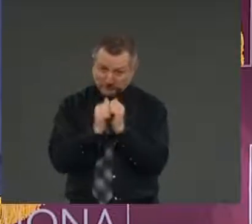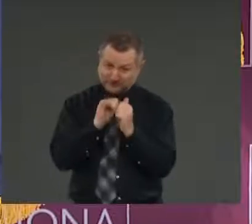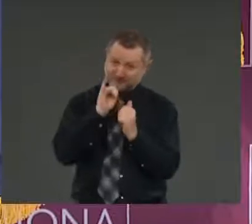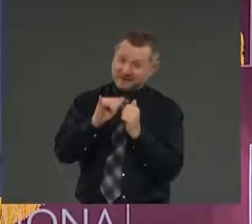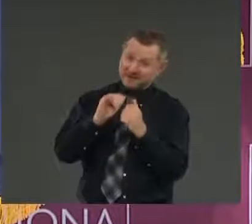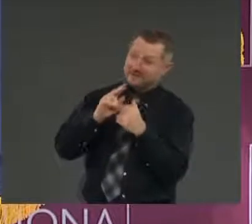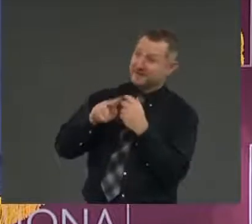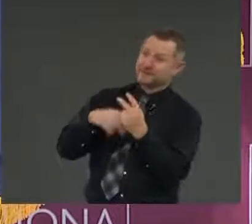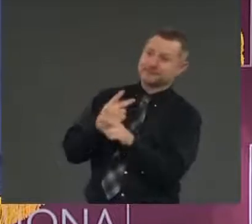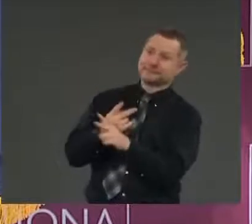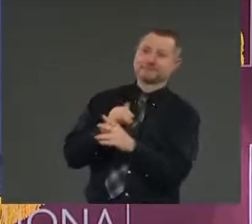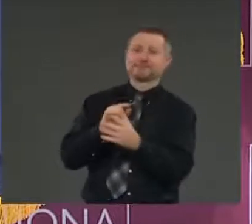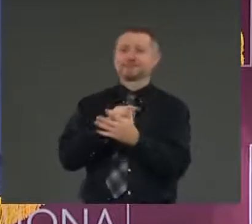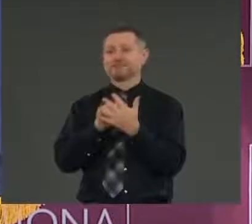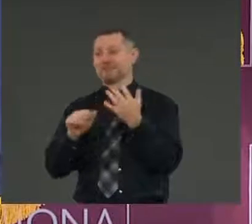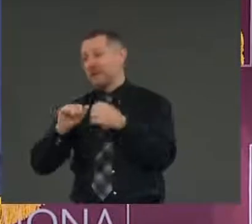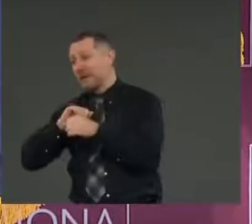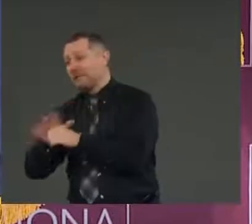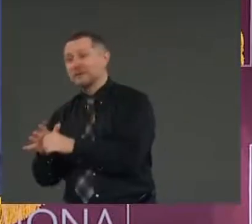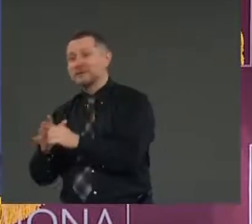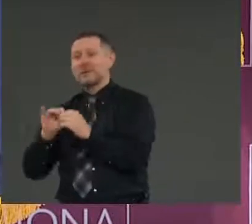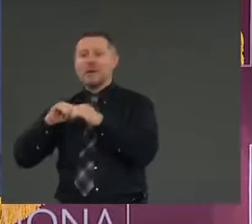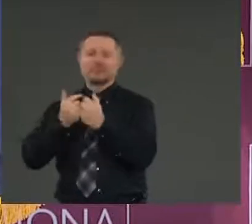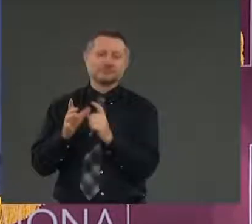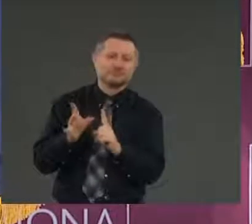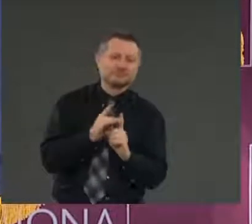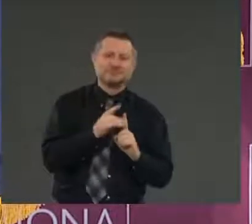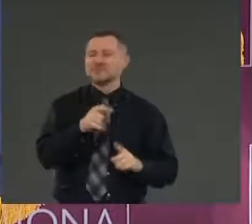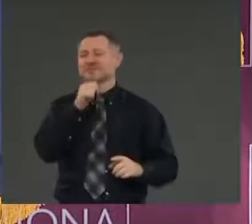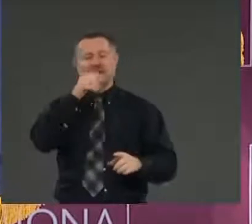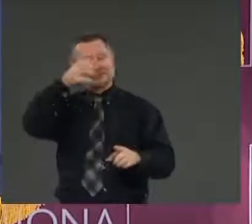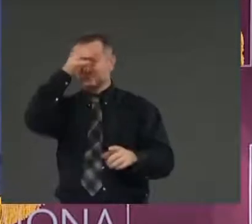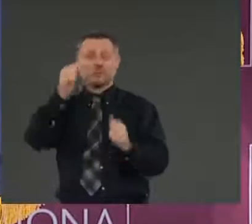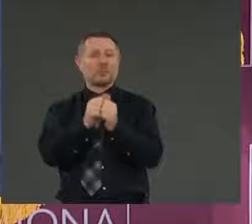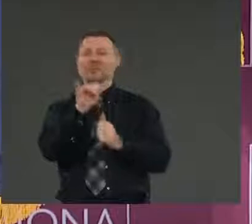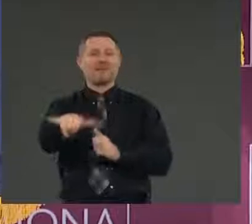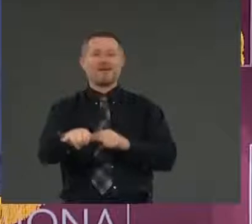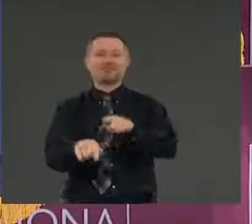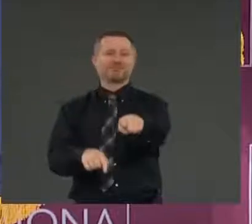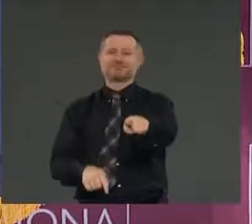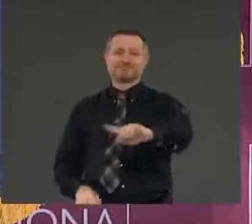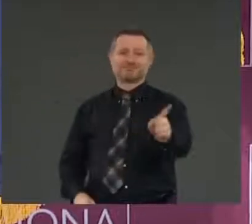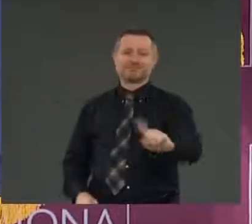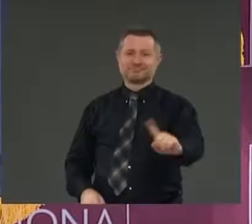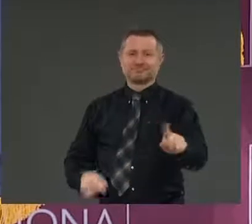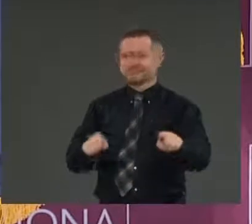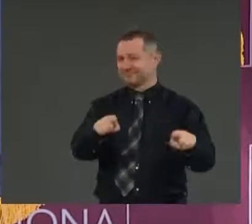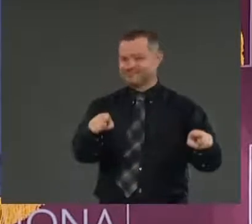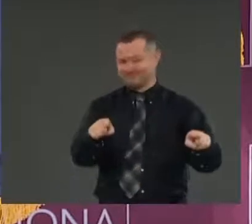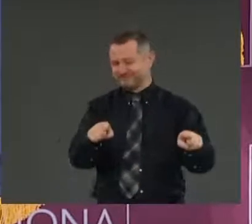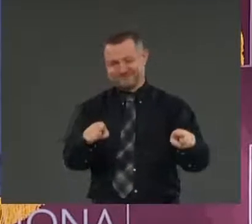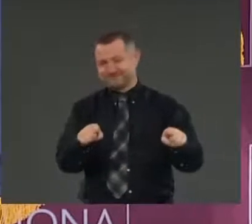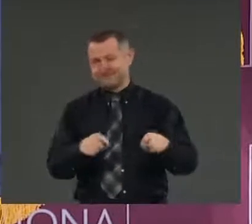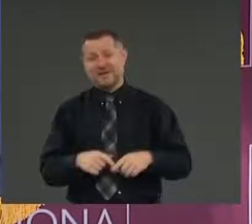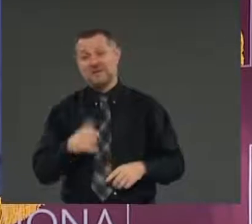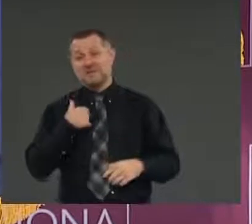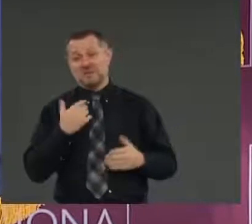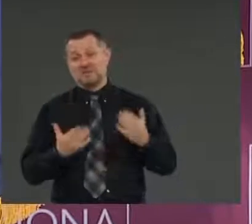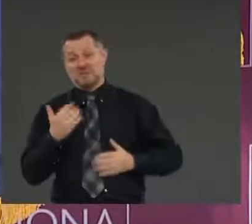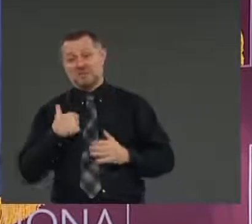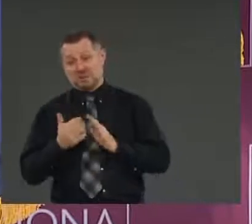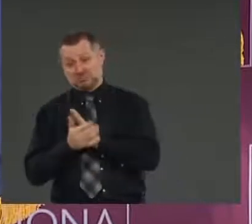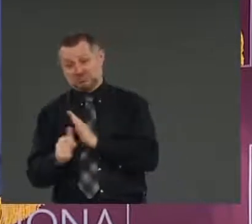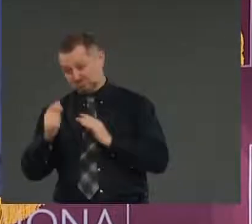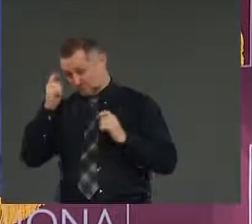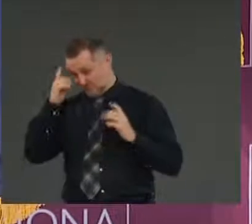expert in viral transmission in a global pandemic. I may be competent as a governor,